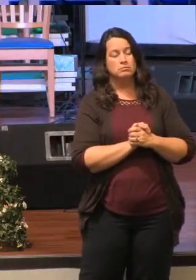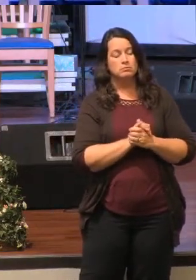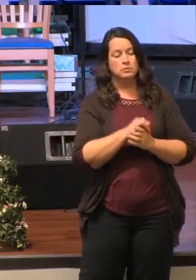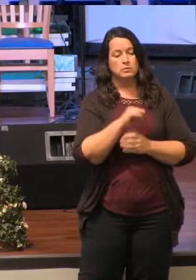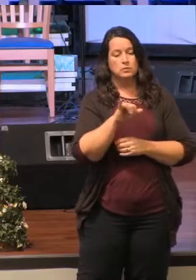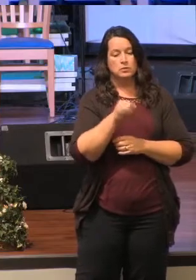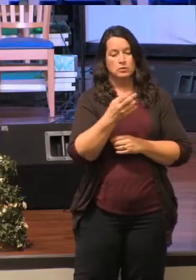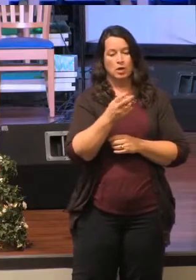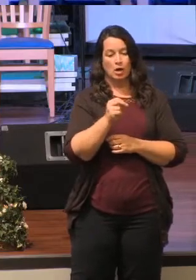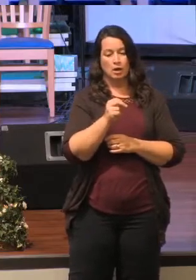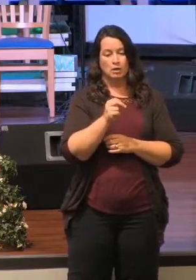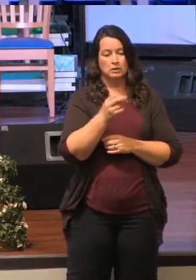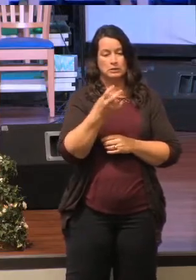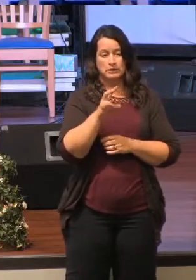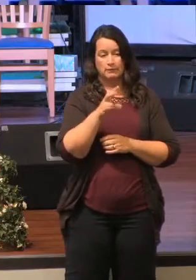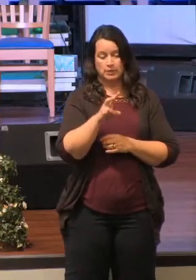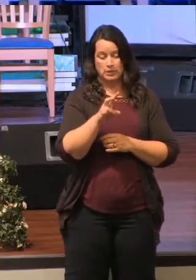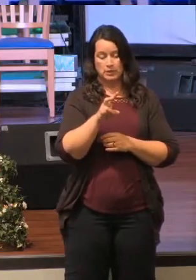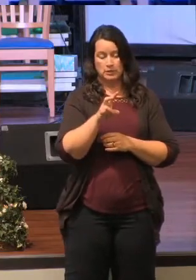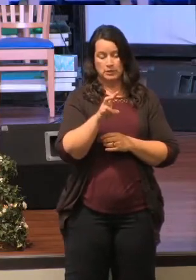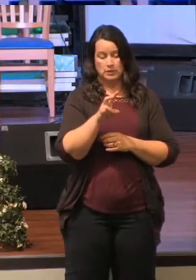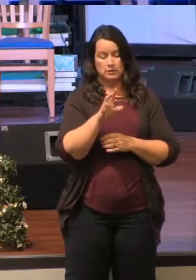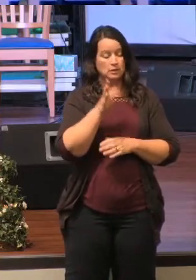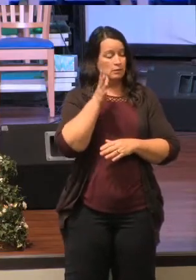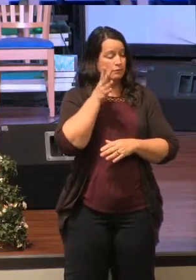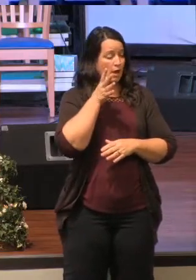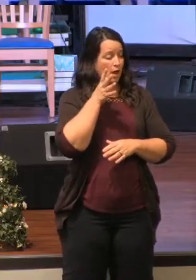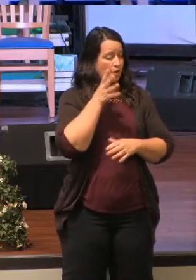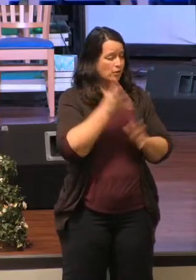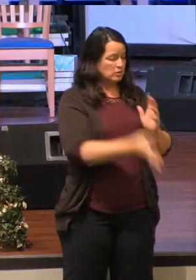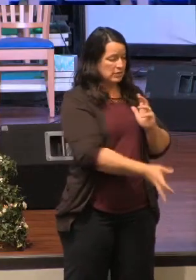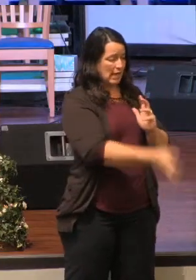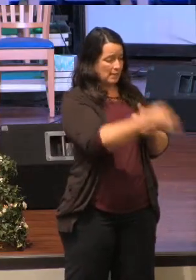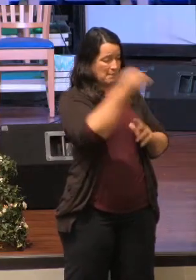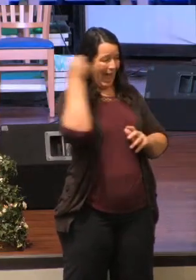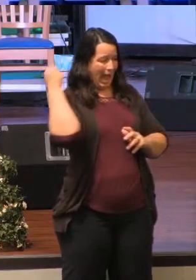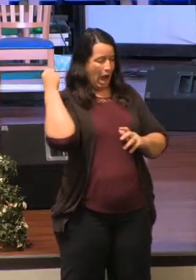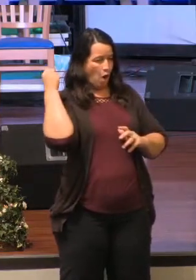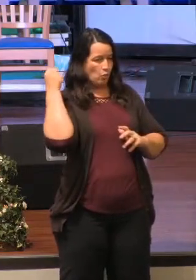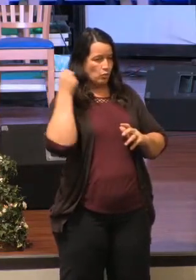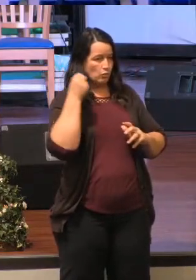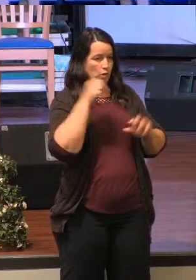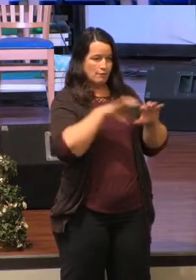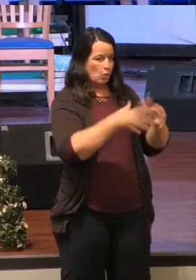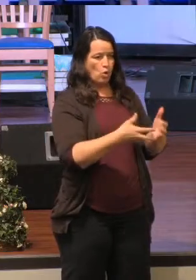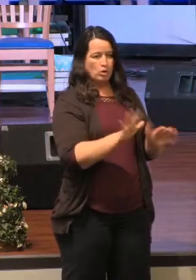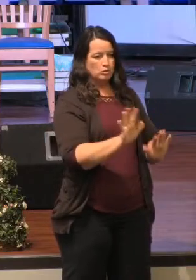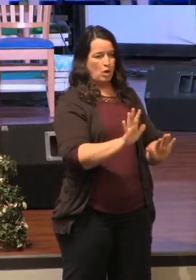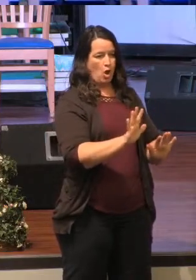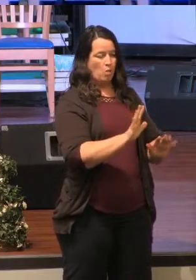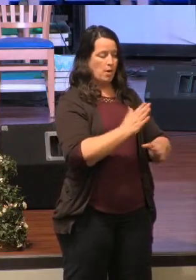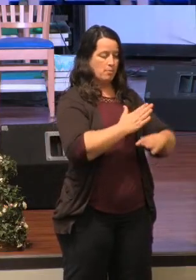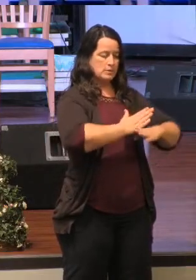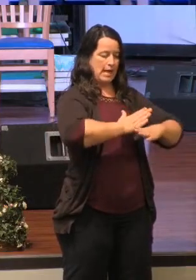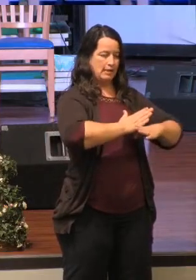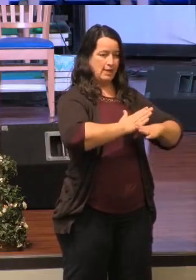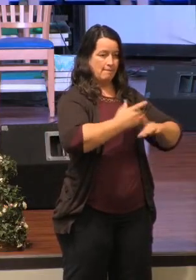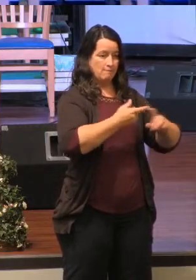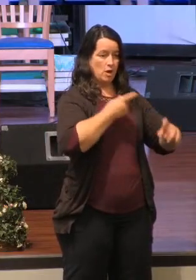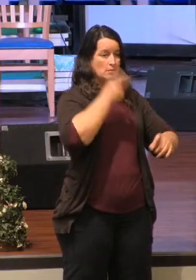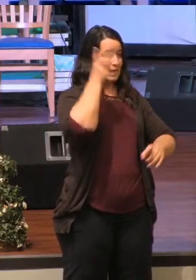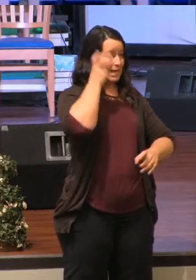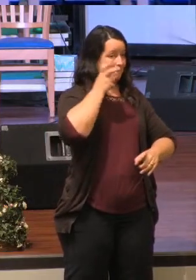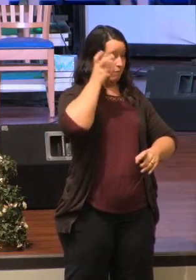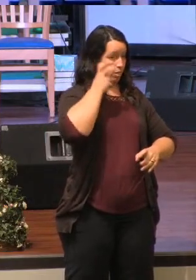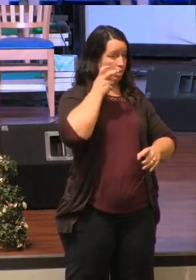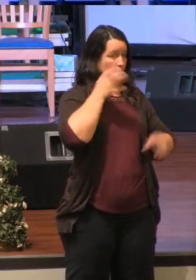17. Father, I do not pray that thou shouldest take them out of the world, but that thou should keep them from the evil or the evil one. They are not of the world, even as I'm not of the